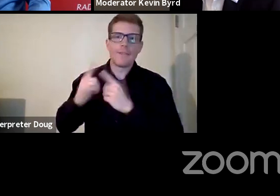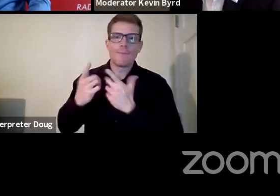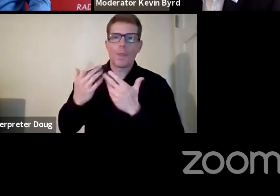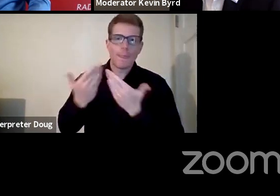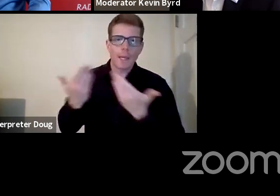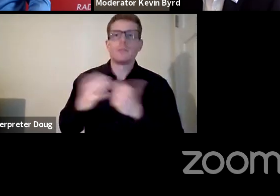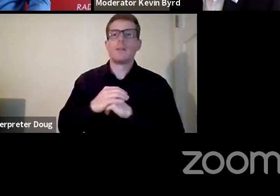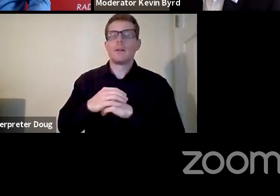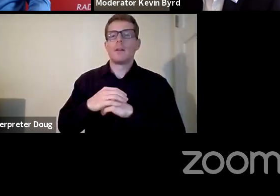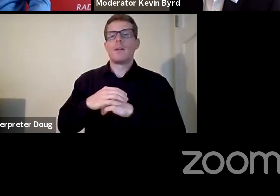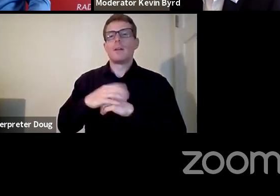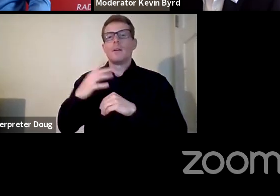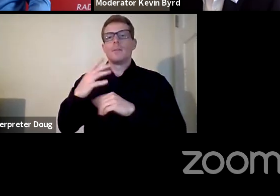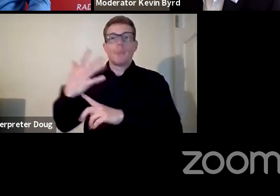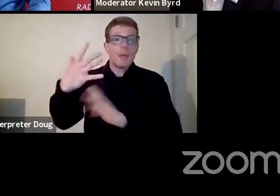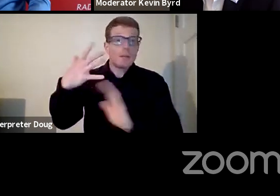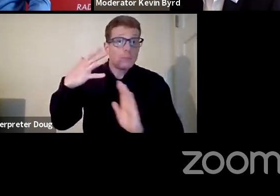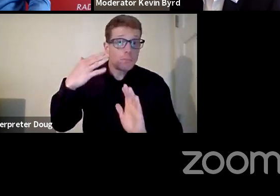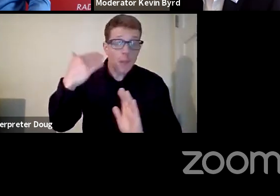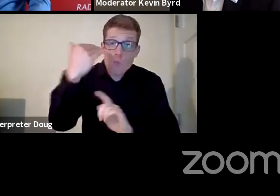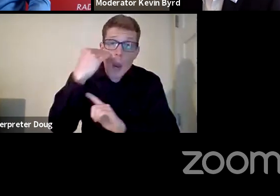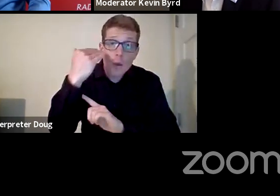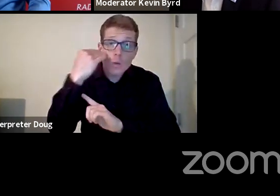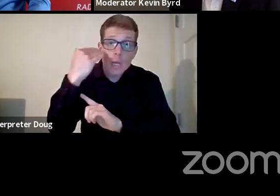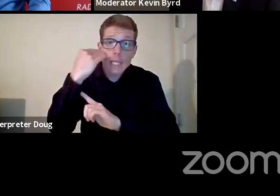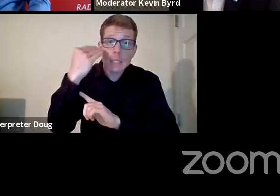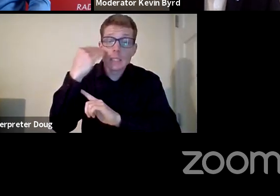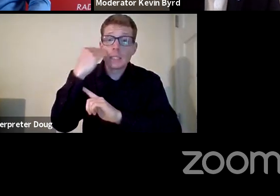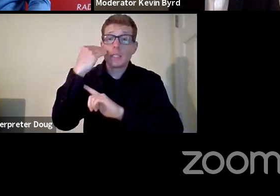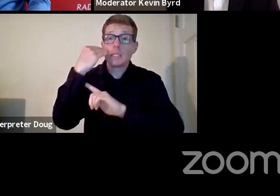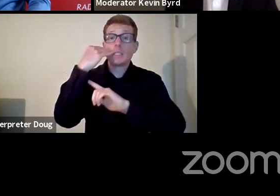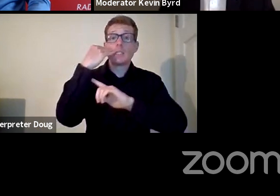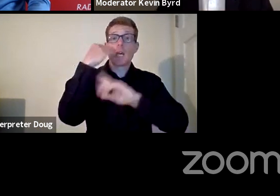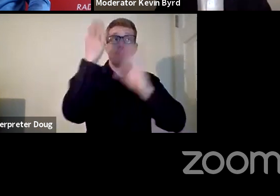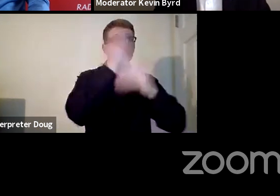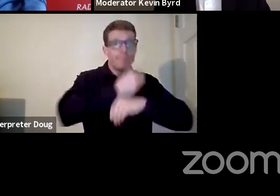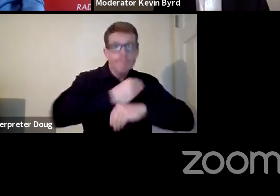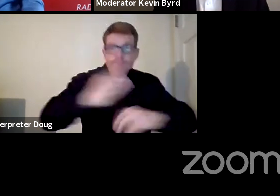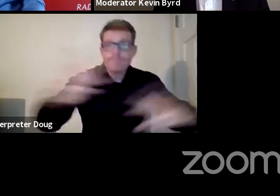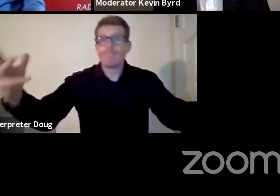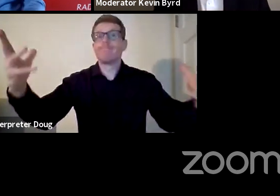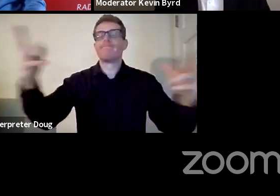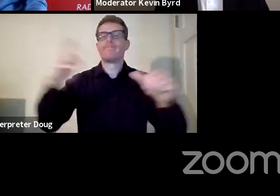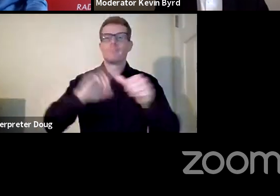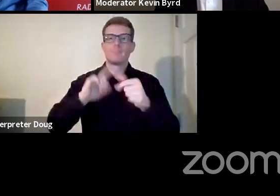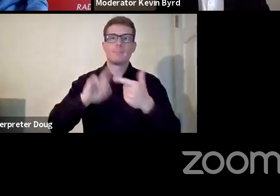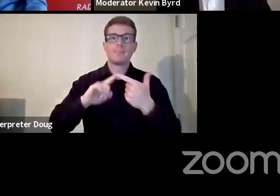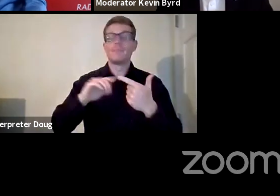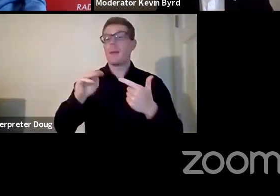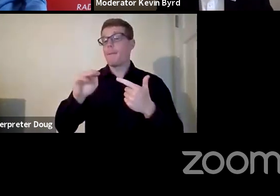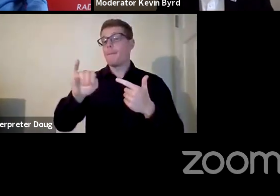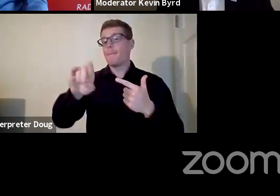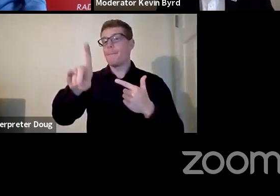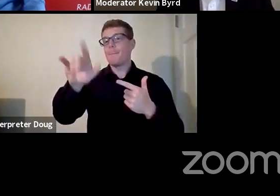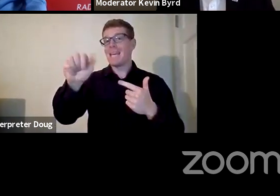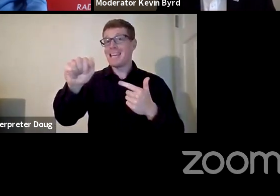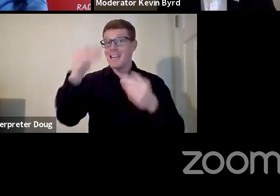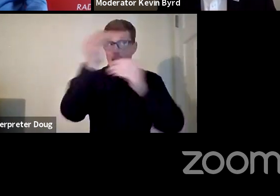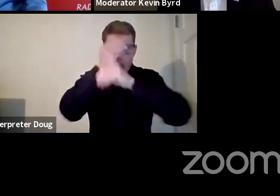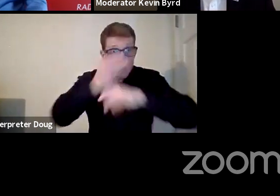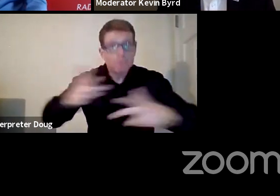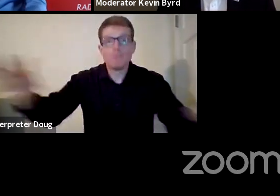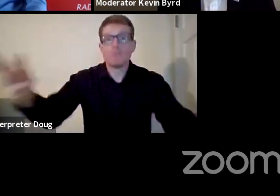Our awareness campaigns, our media campaigns, believe it or not, and then the